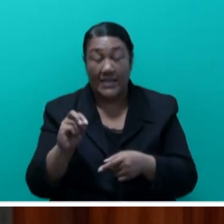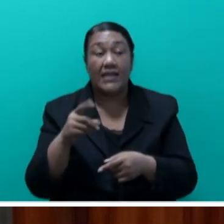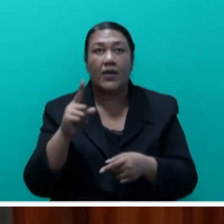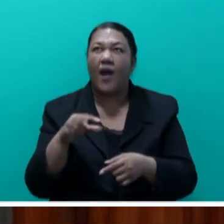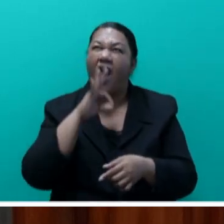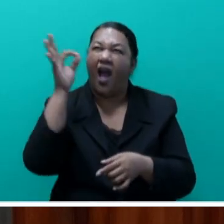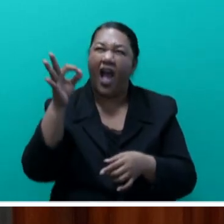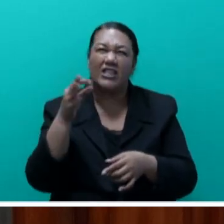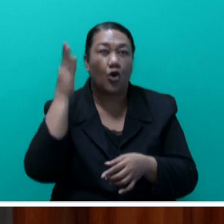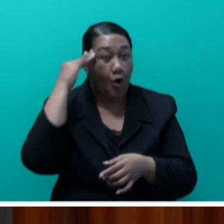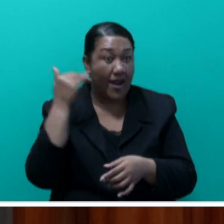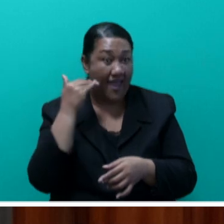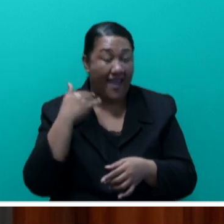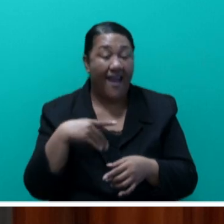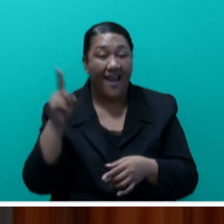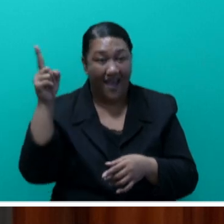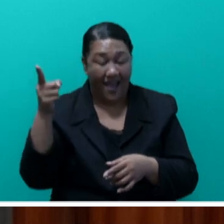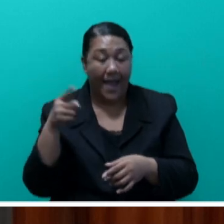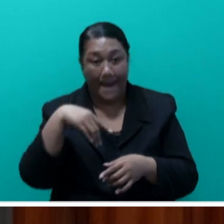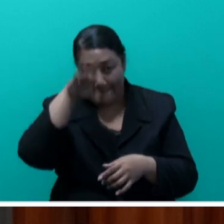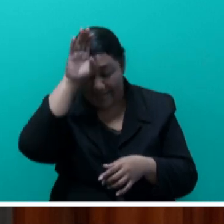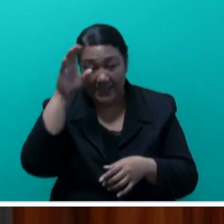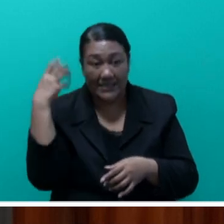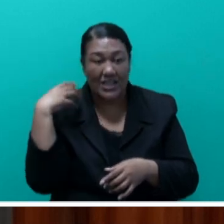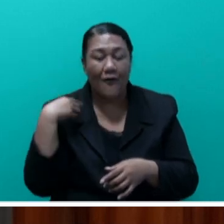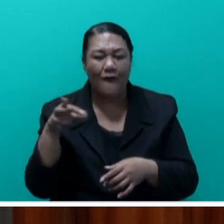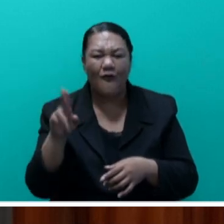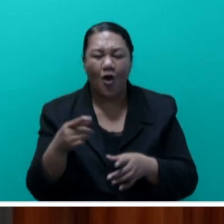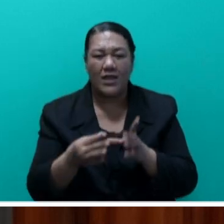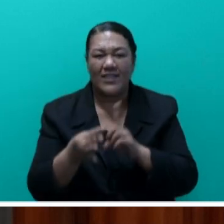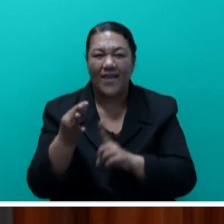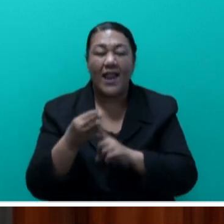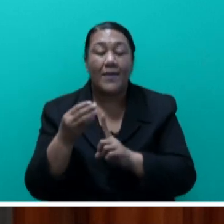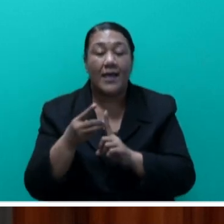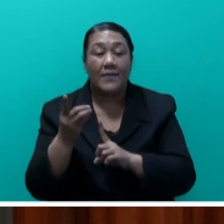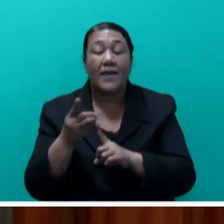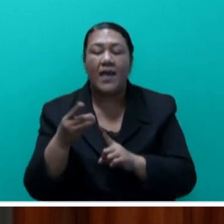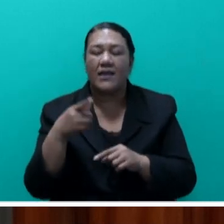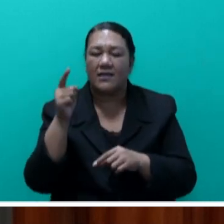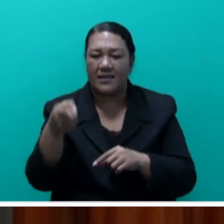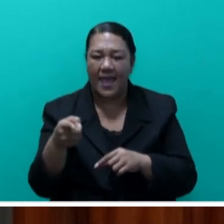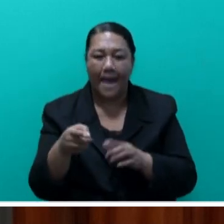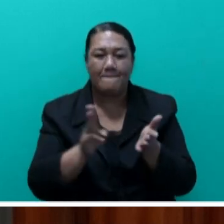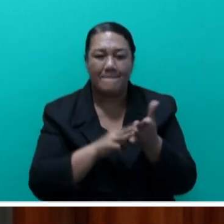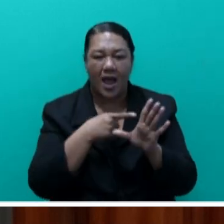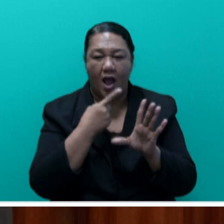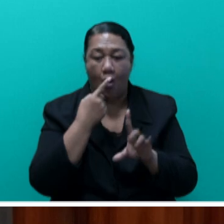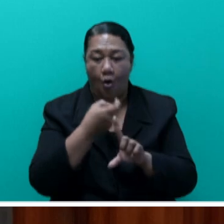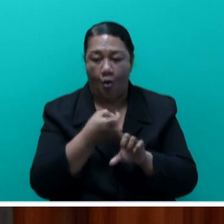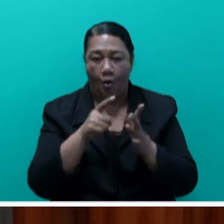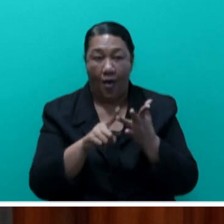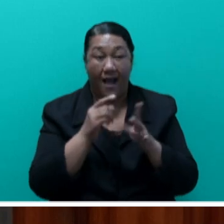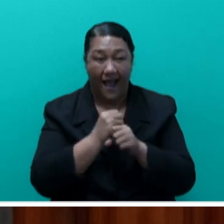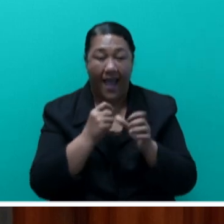Korea through the Korean Embassy for the development of Makongai Island Research Station. Discussions are currently underway,